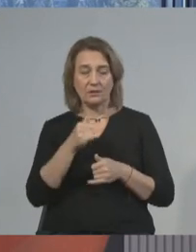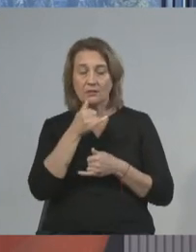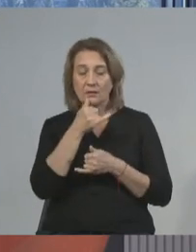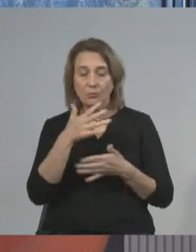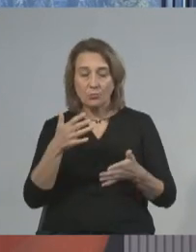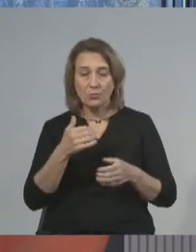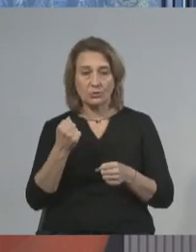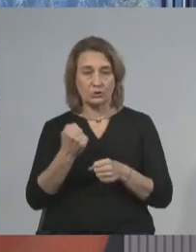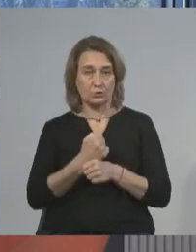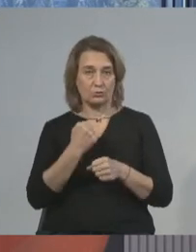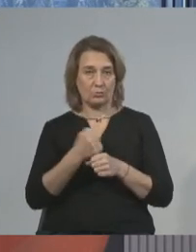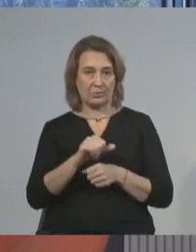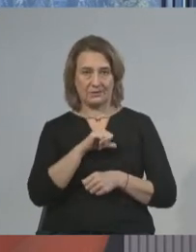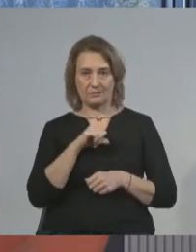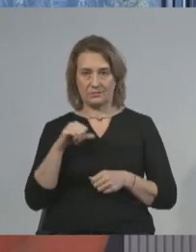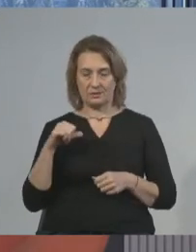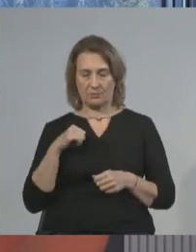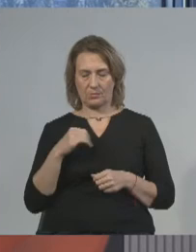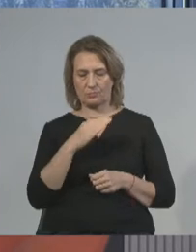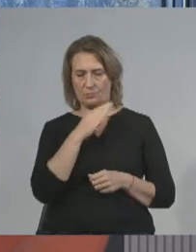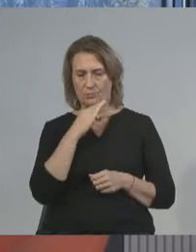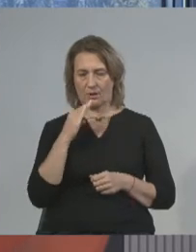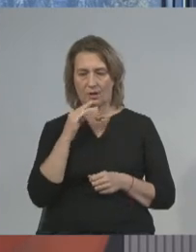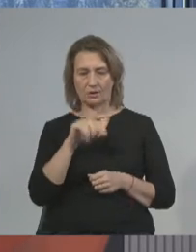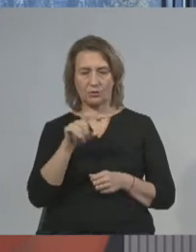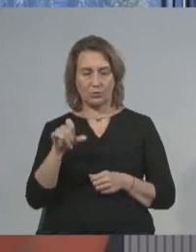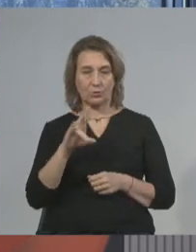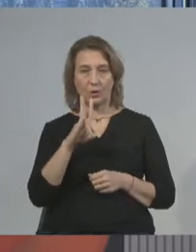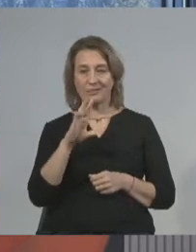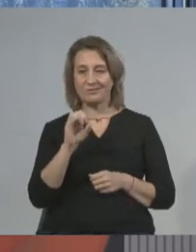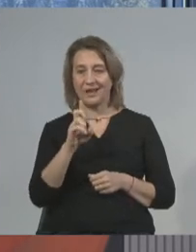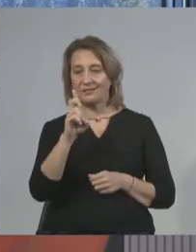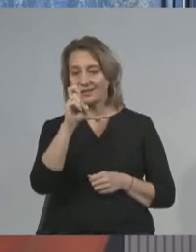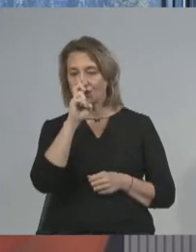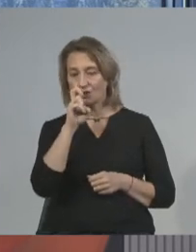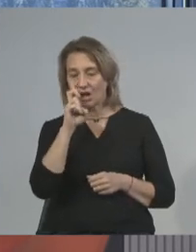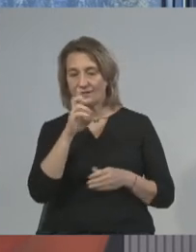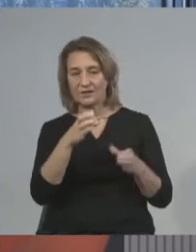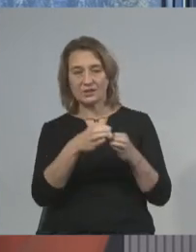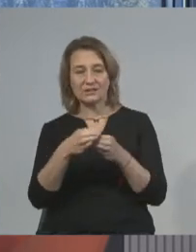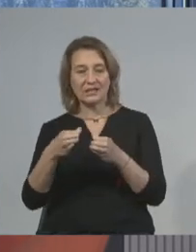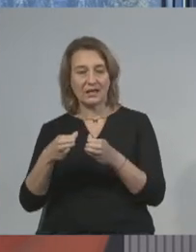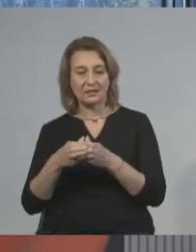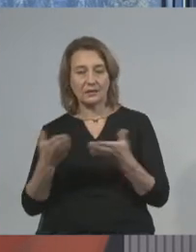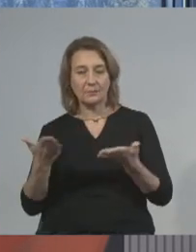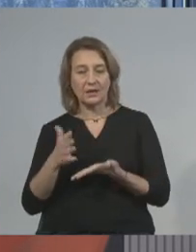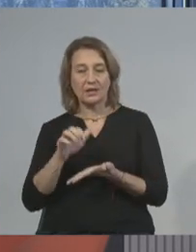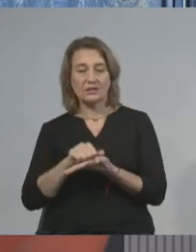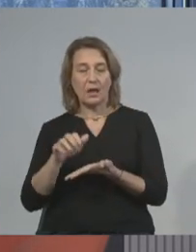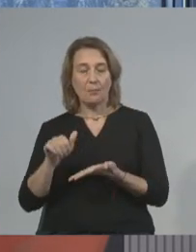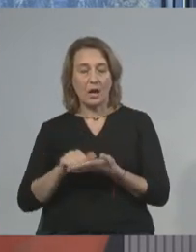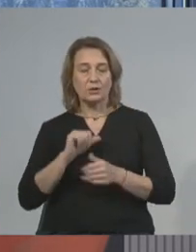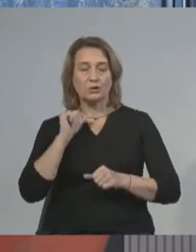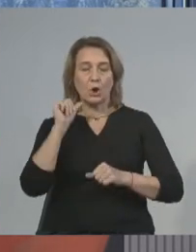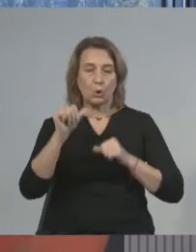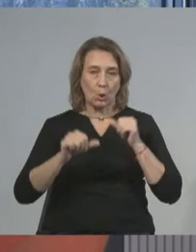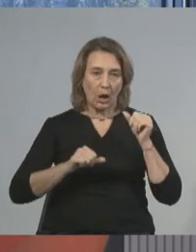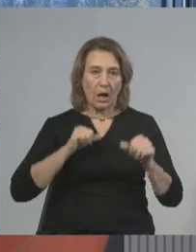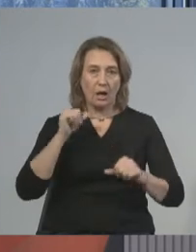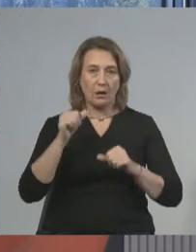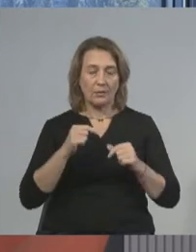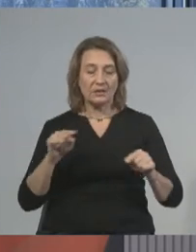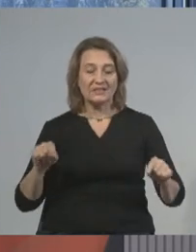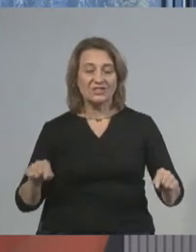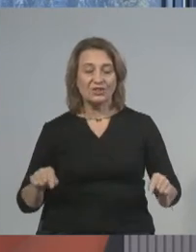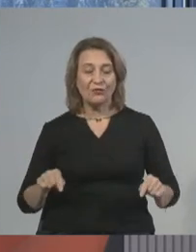well it cannot do it itself because there are a lot of people from the non-governmental sector who have been doing it